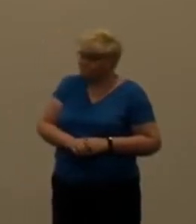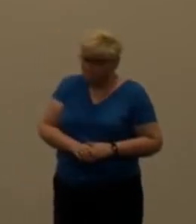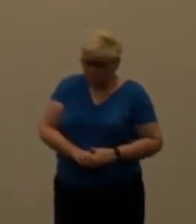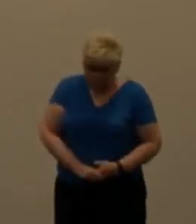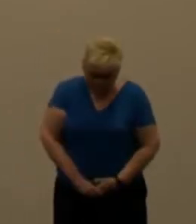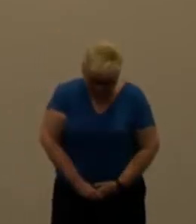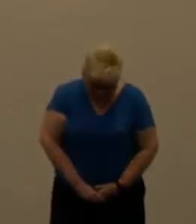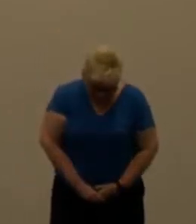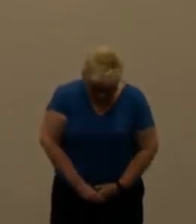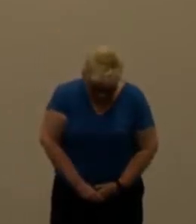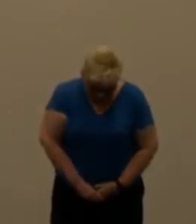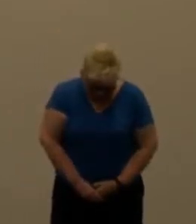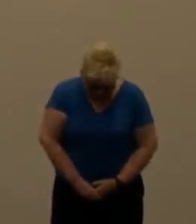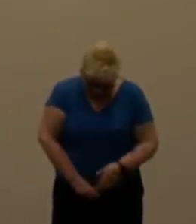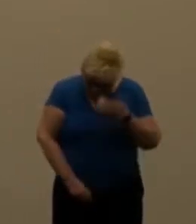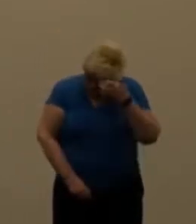No,